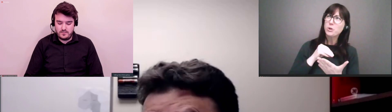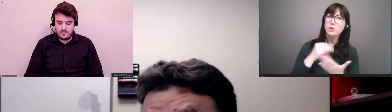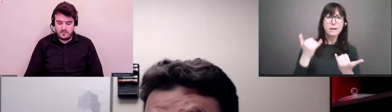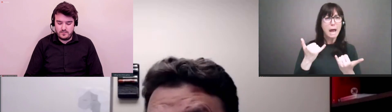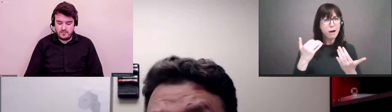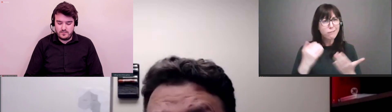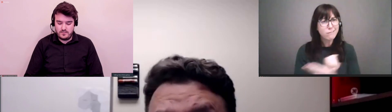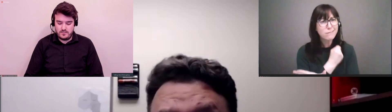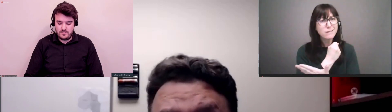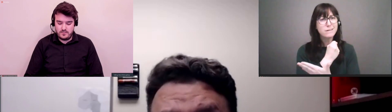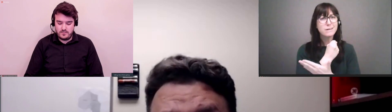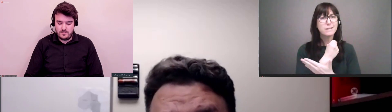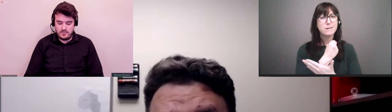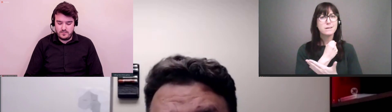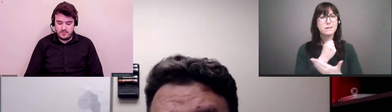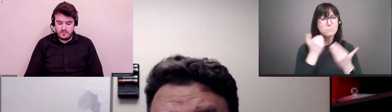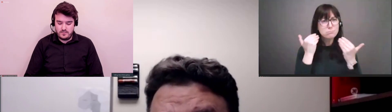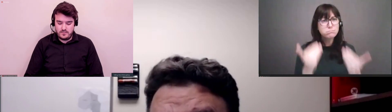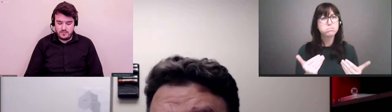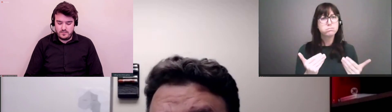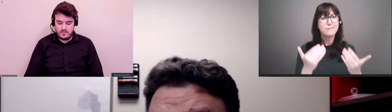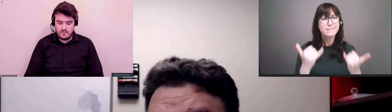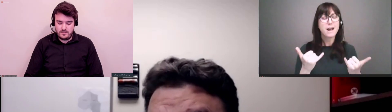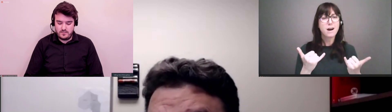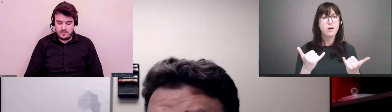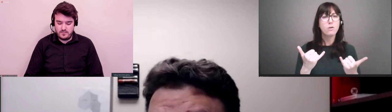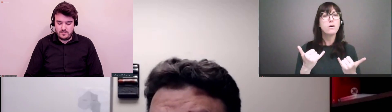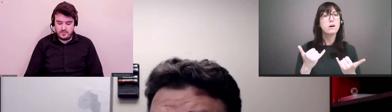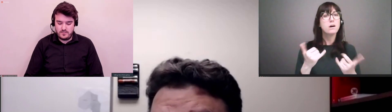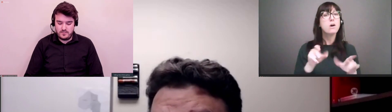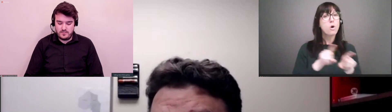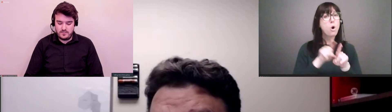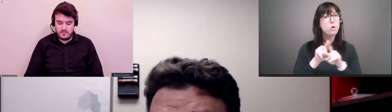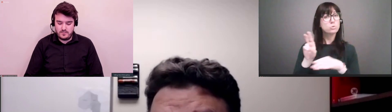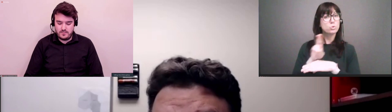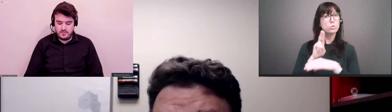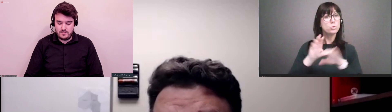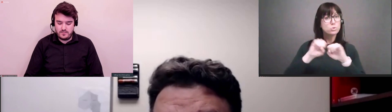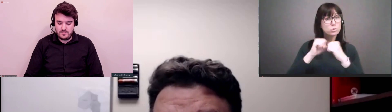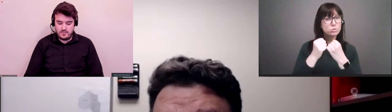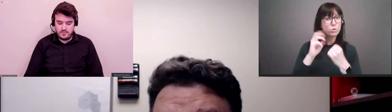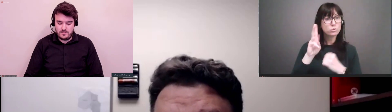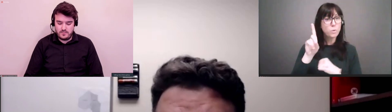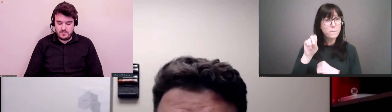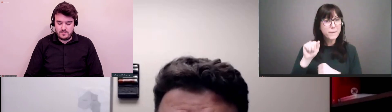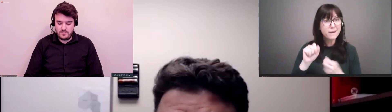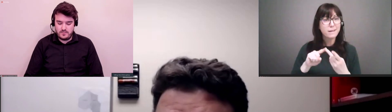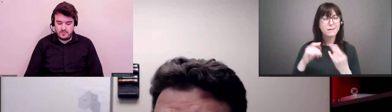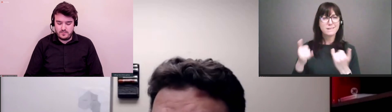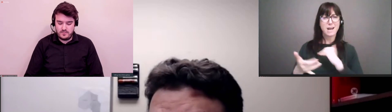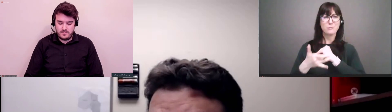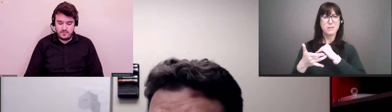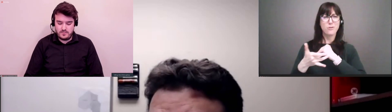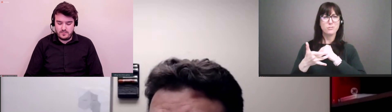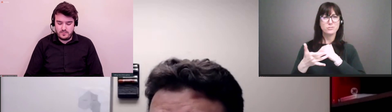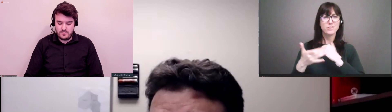think we can also leverage the social media and technology that we have today that we haven't.